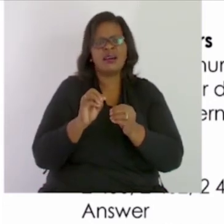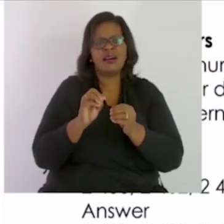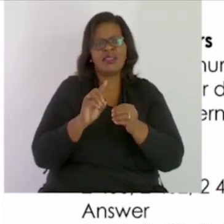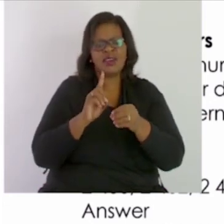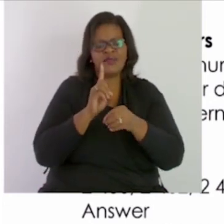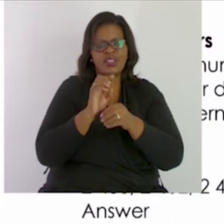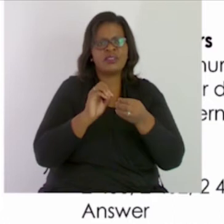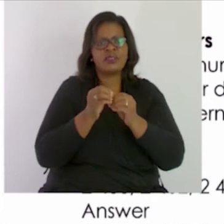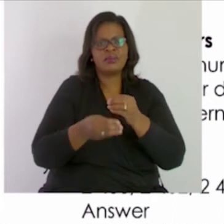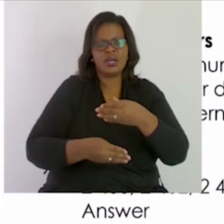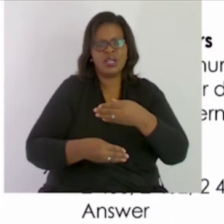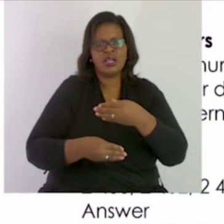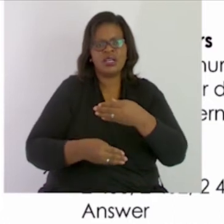2.